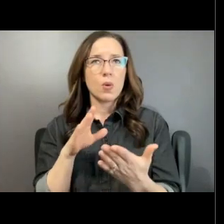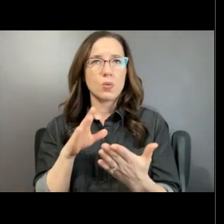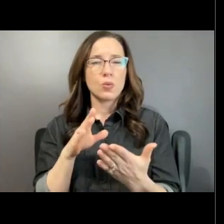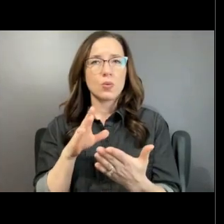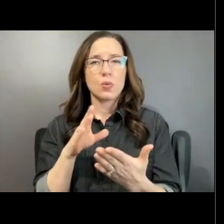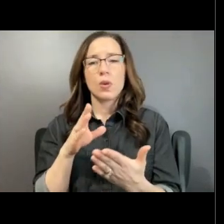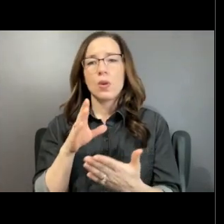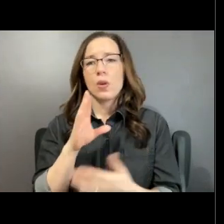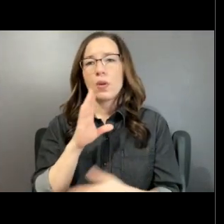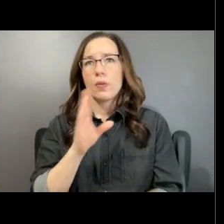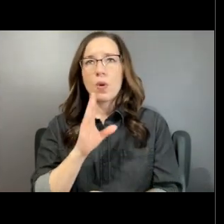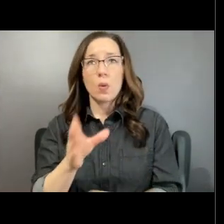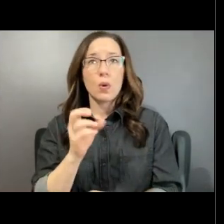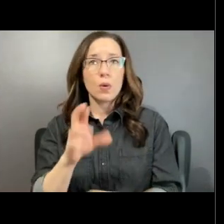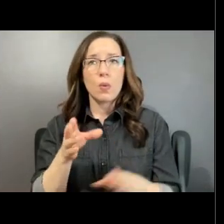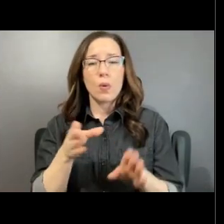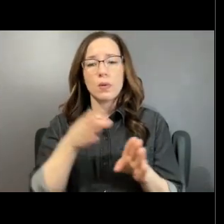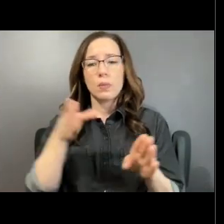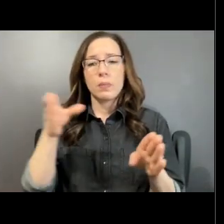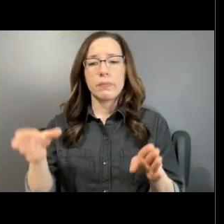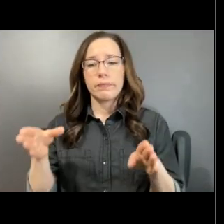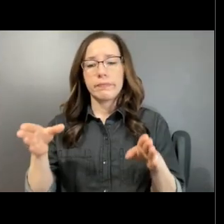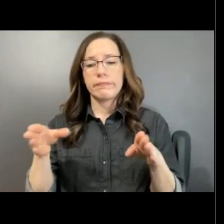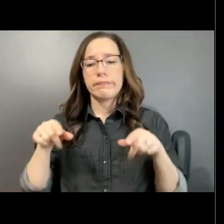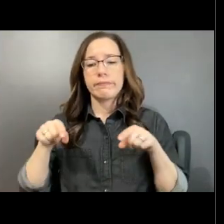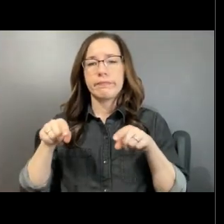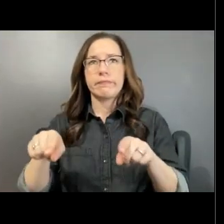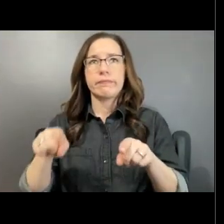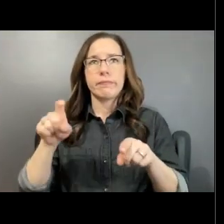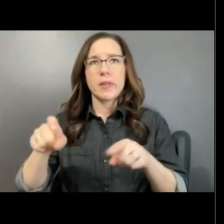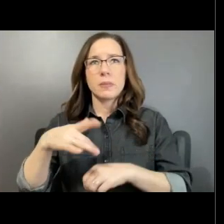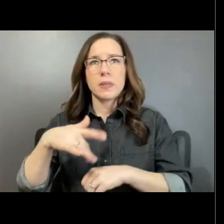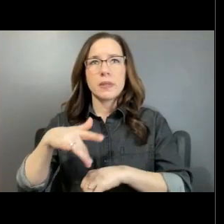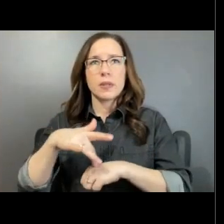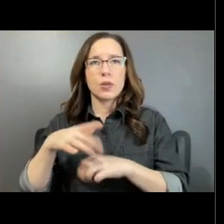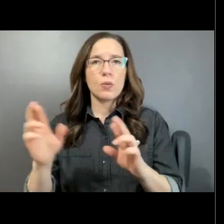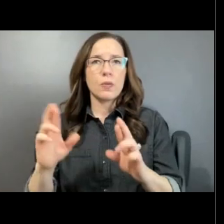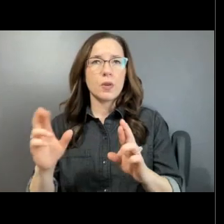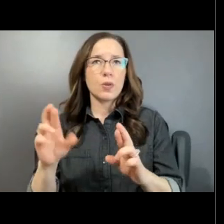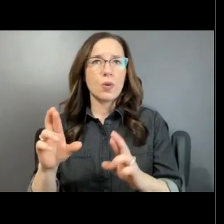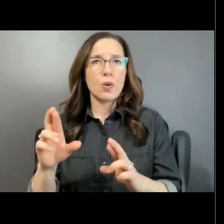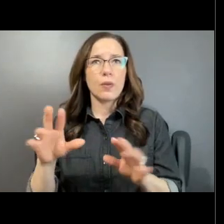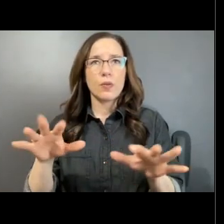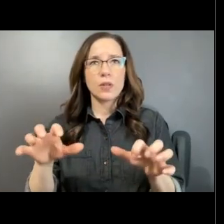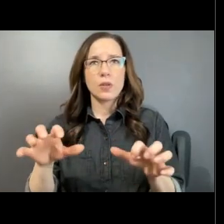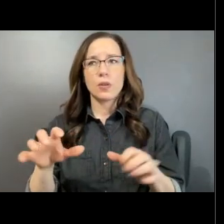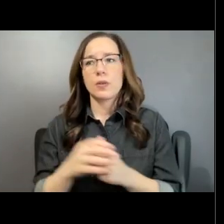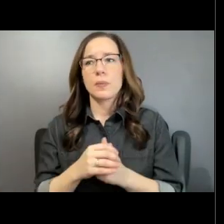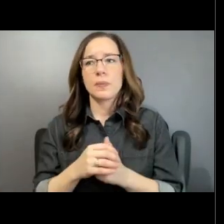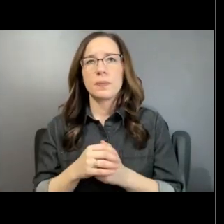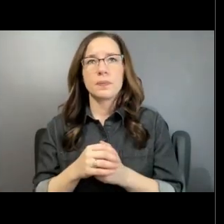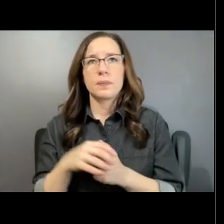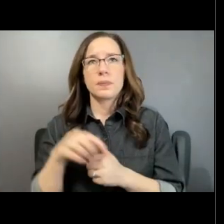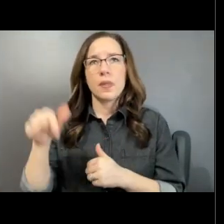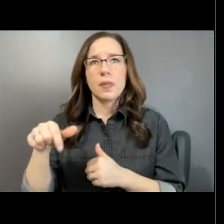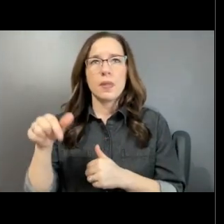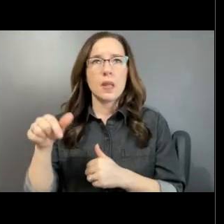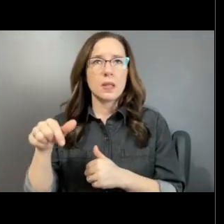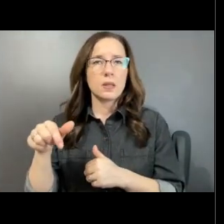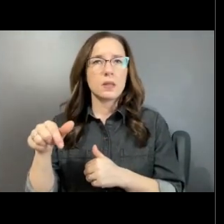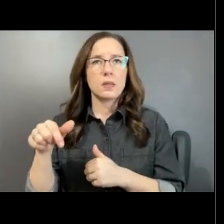parallel, must be centered on a refrigerator or freezer. This applies